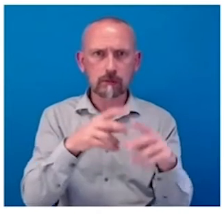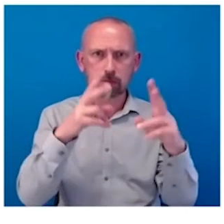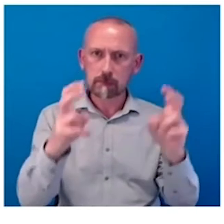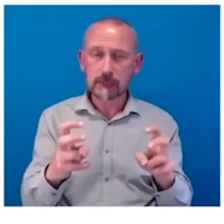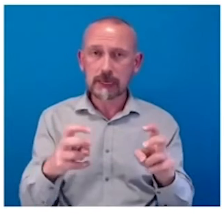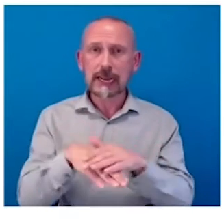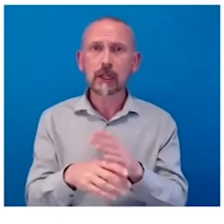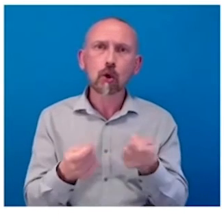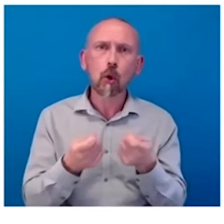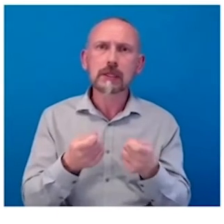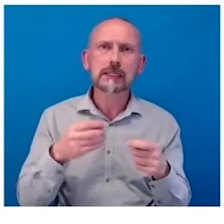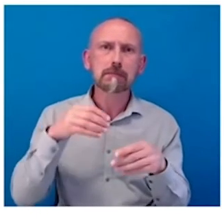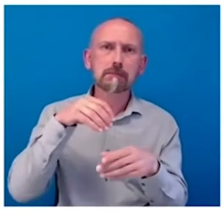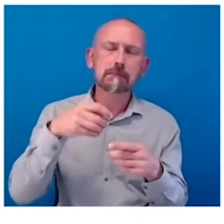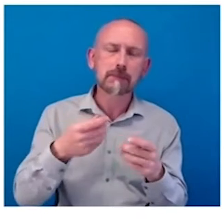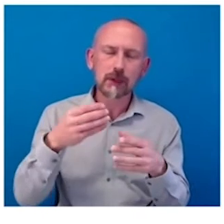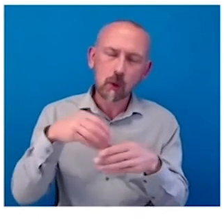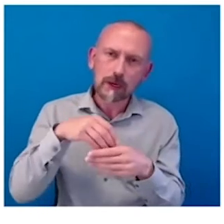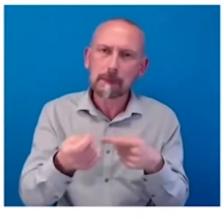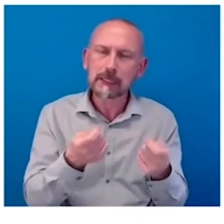management systems or programs.